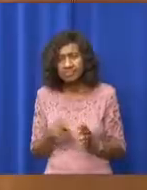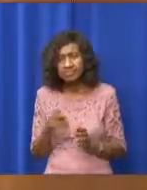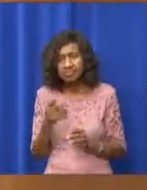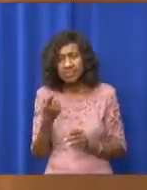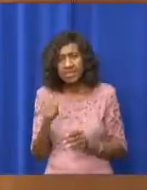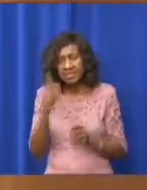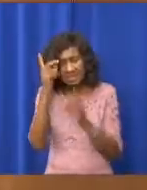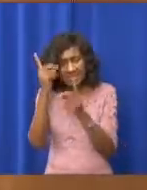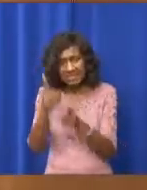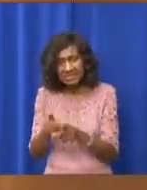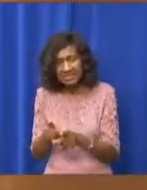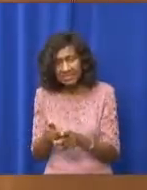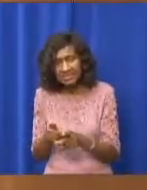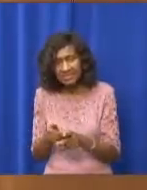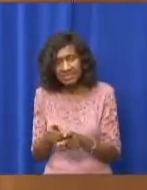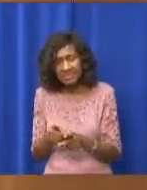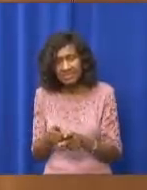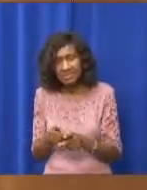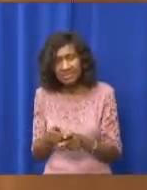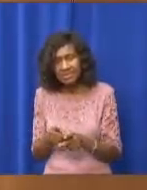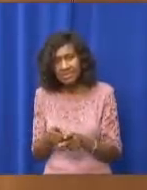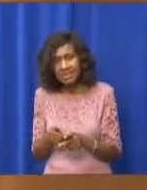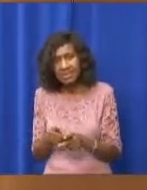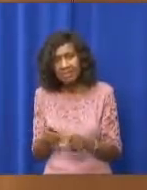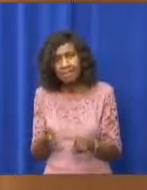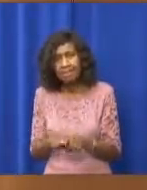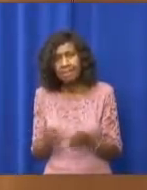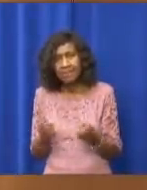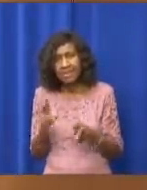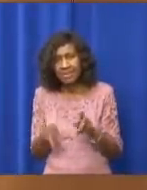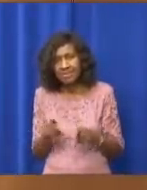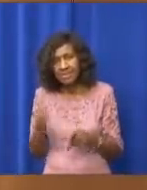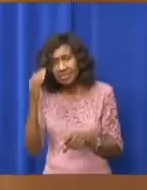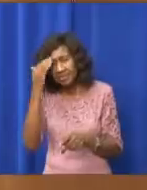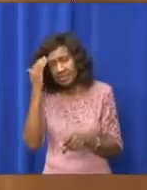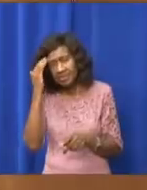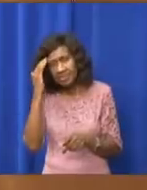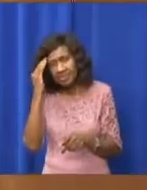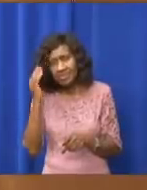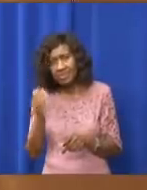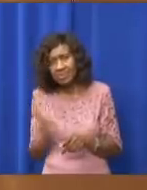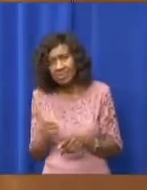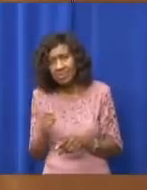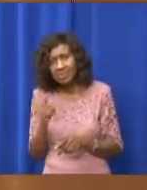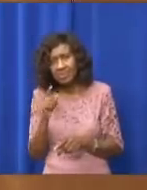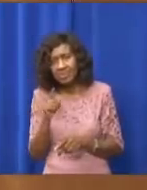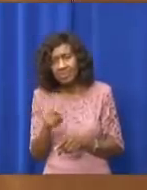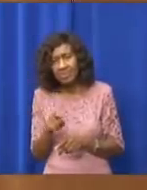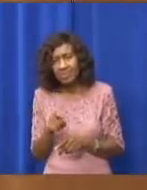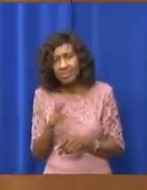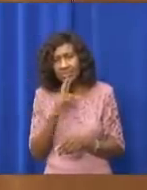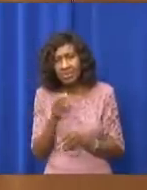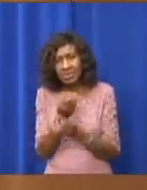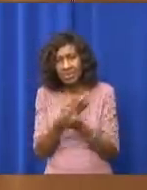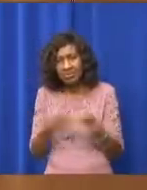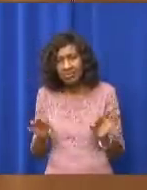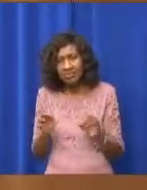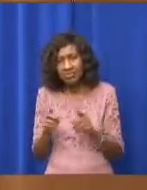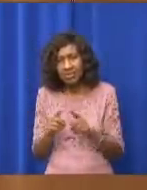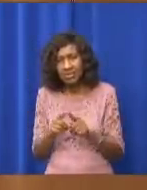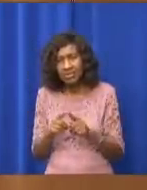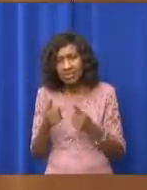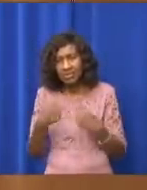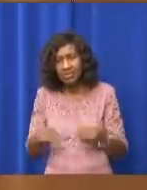decision about, as you know, as many of you will know, you are entitled, you're absolutely free to attend